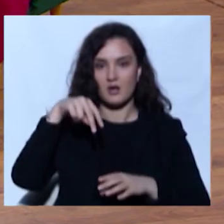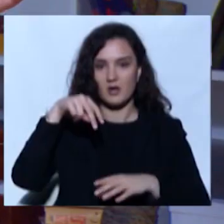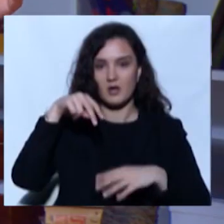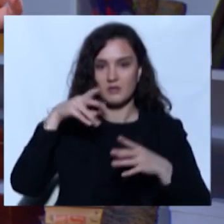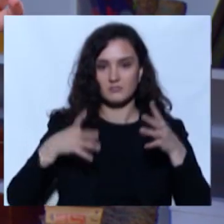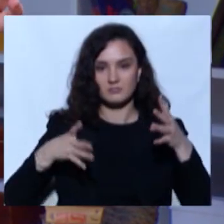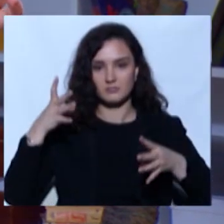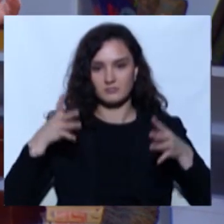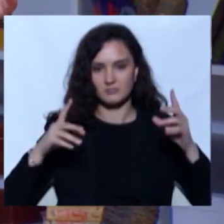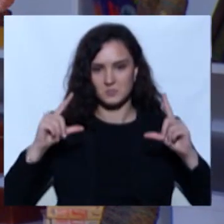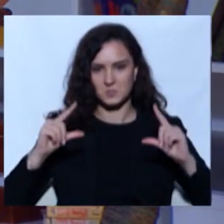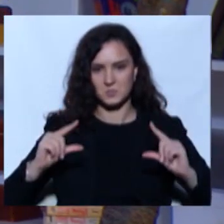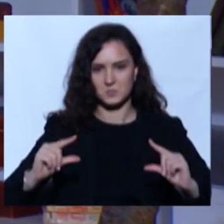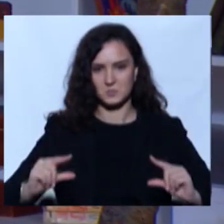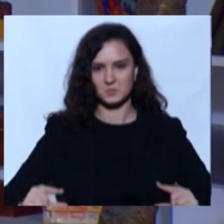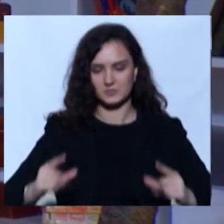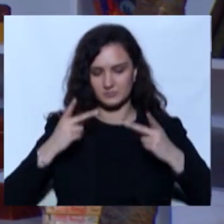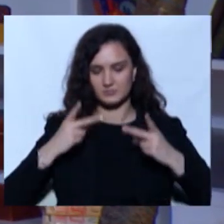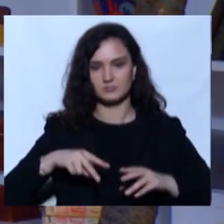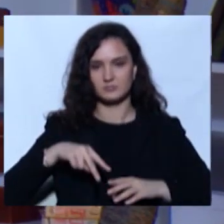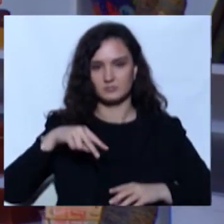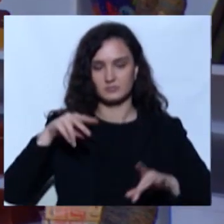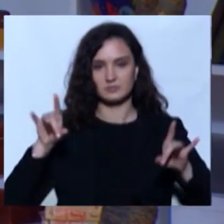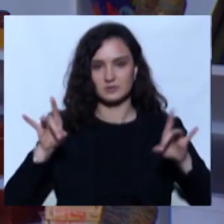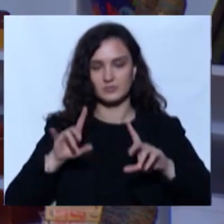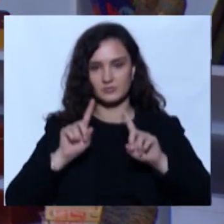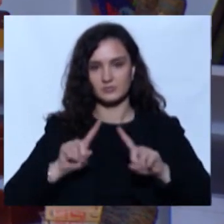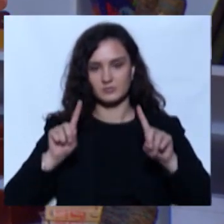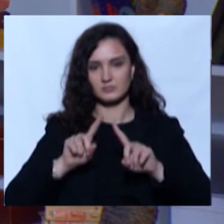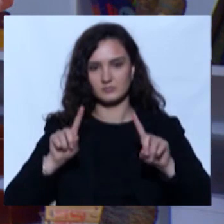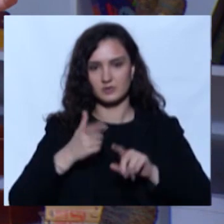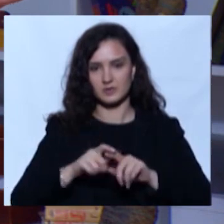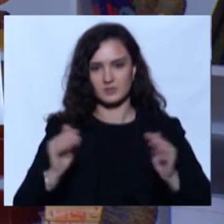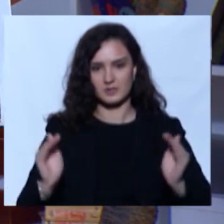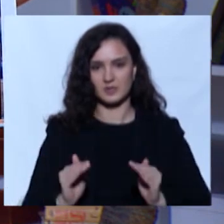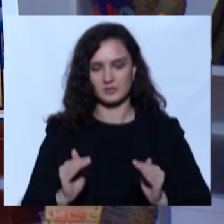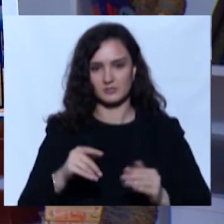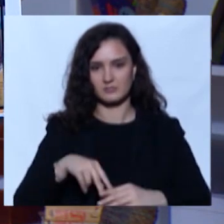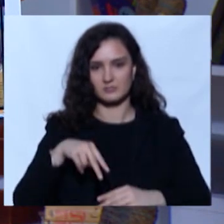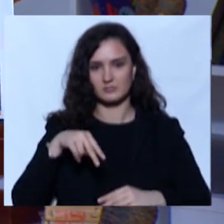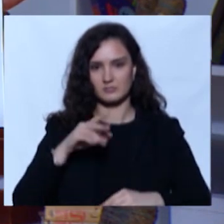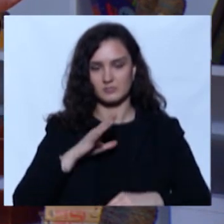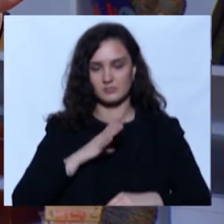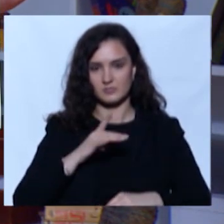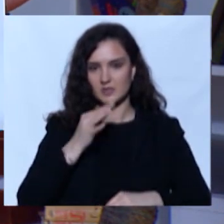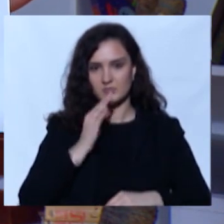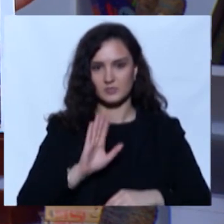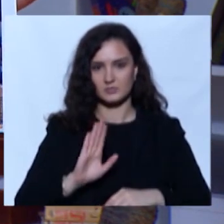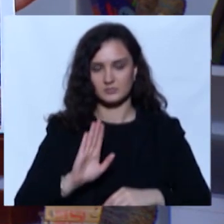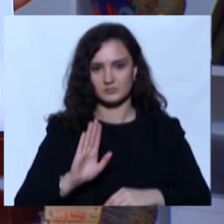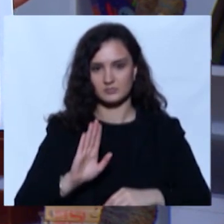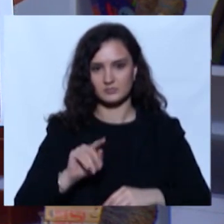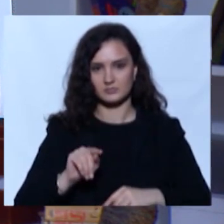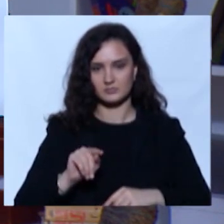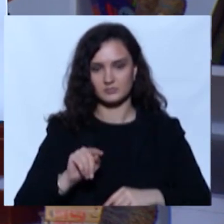buildings looked very small. The restaurant and the museum were small too. George did not like it one